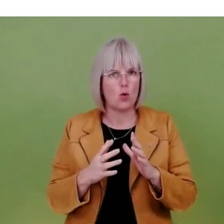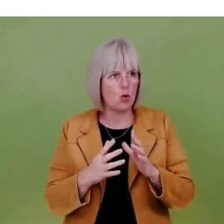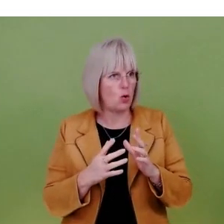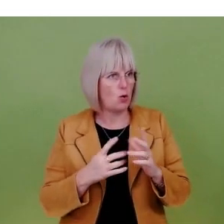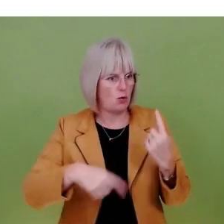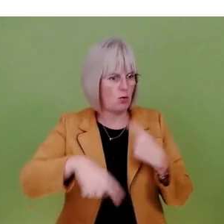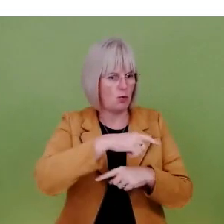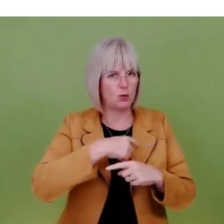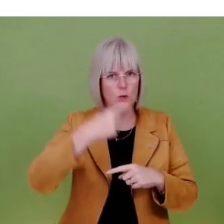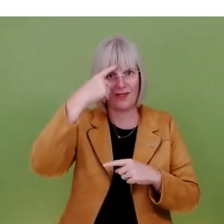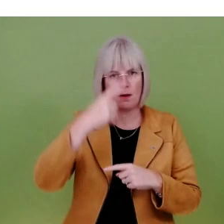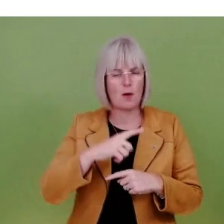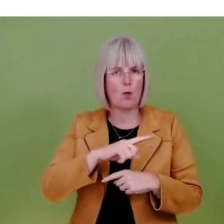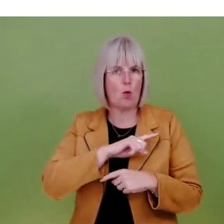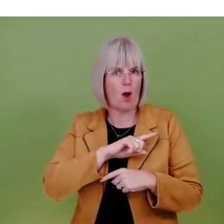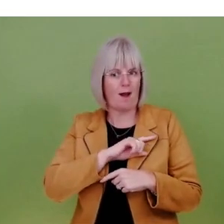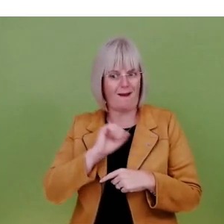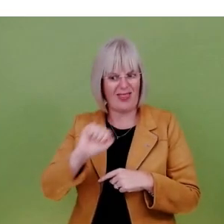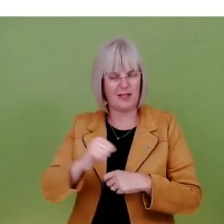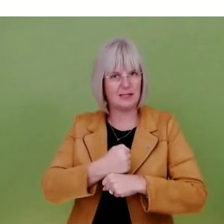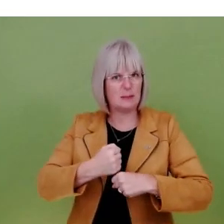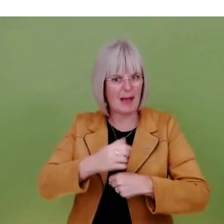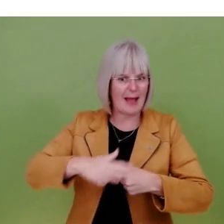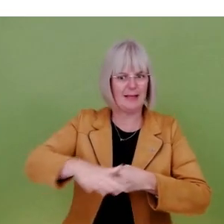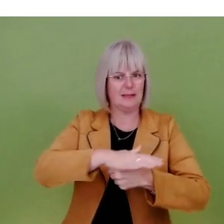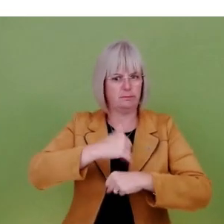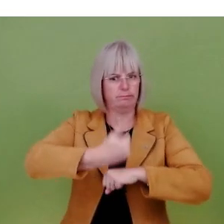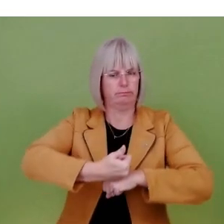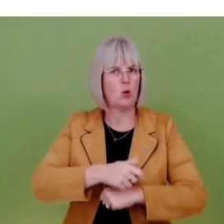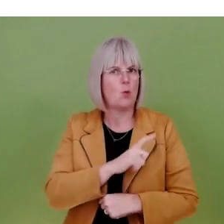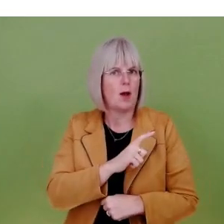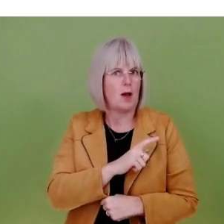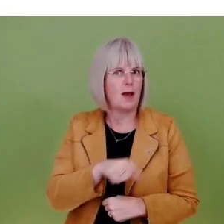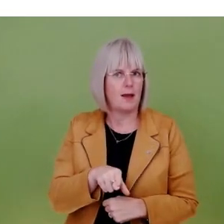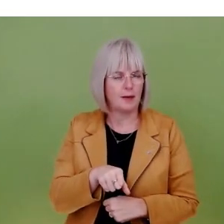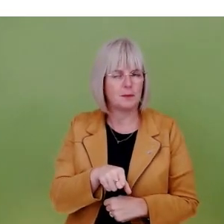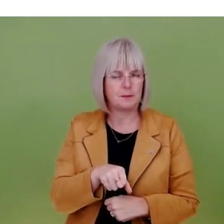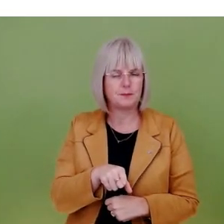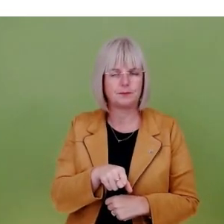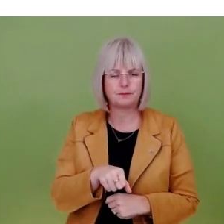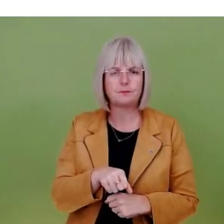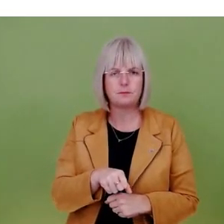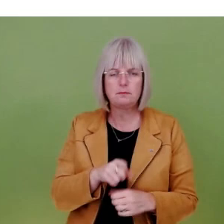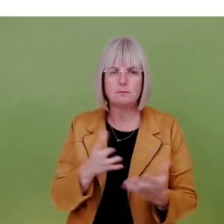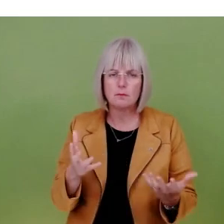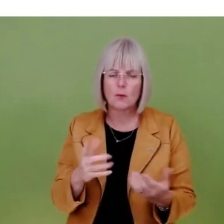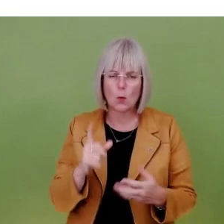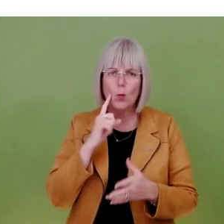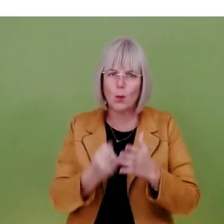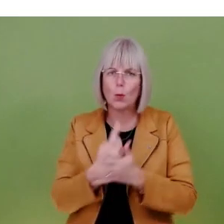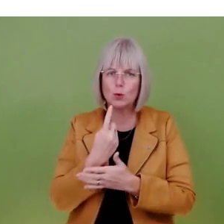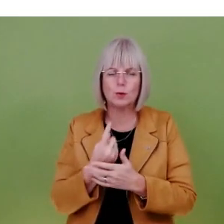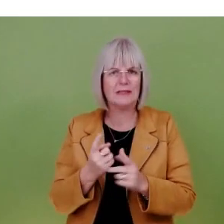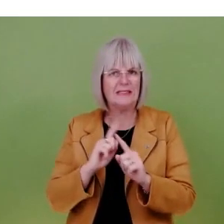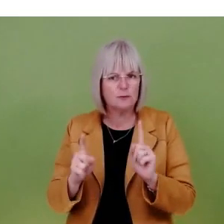why the function of the space is there in the first place. And I think there's opportunities where we will have a mix of different people from different